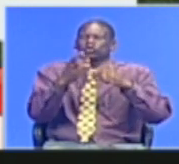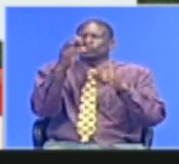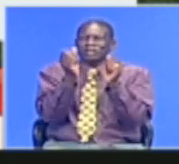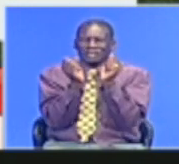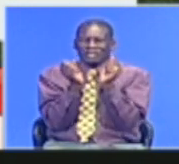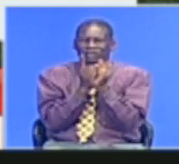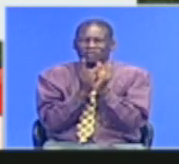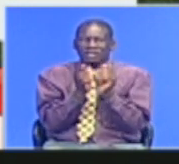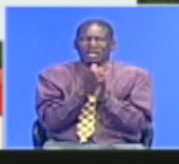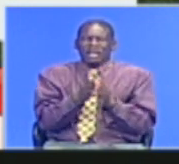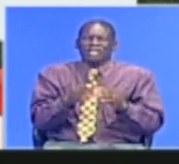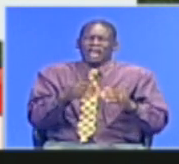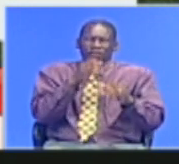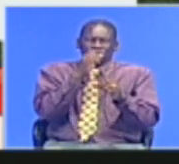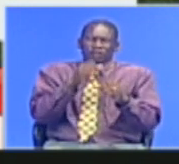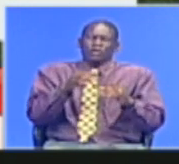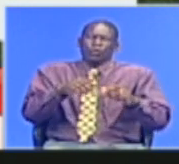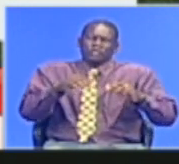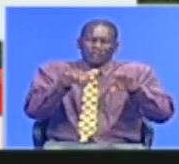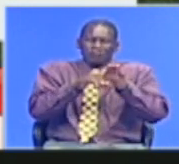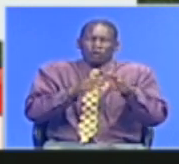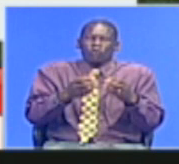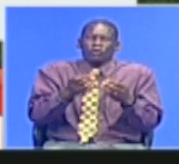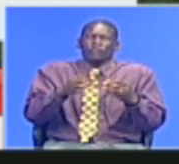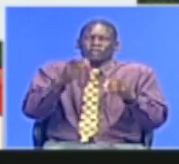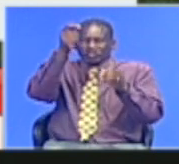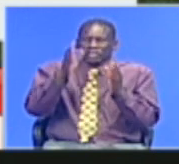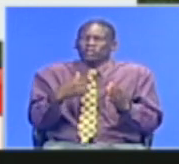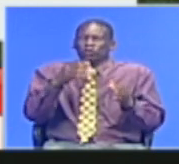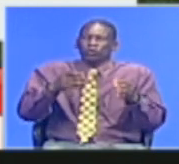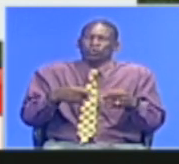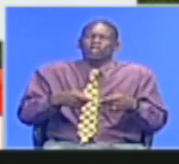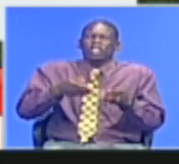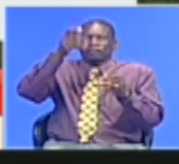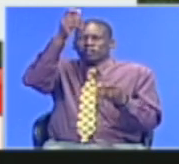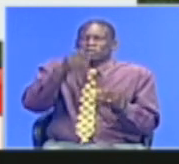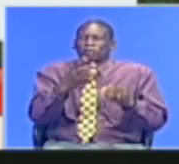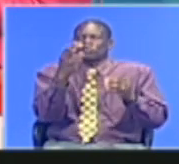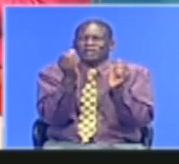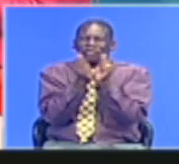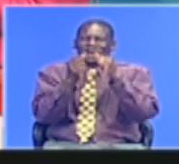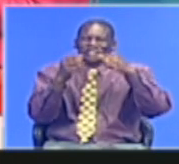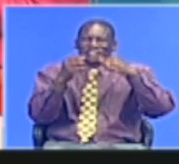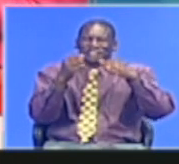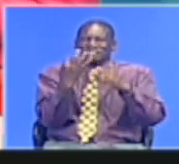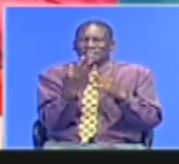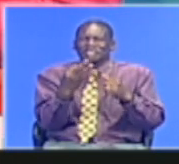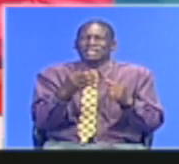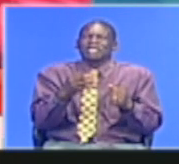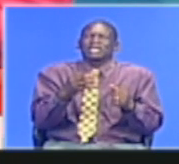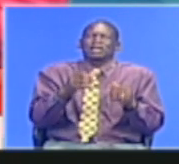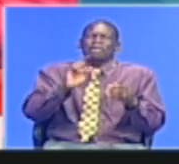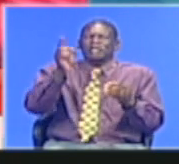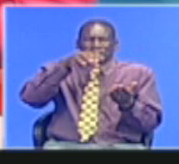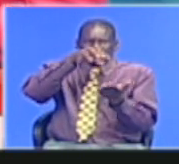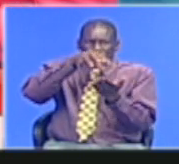sat on the bench that decided the 2013 petition, so an interesting one for him. And also,